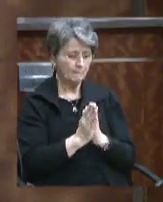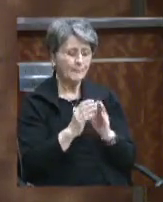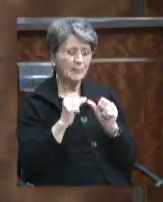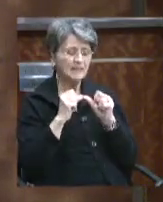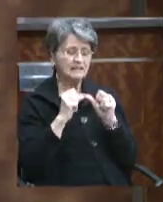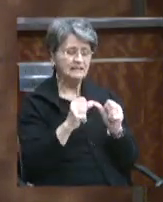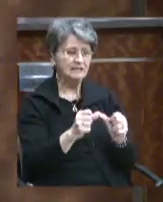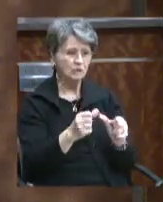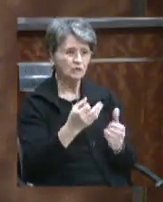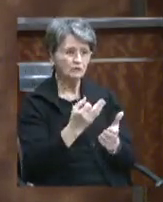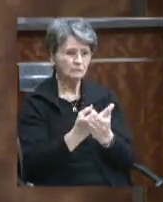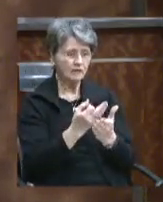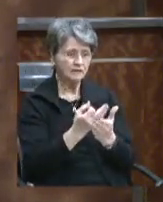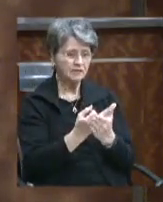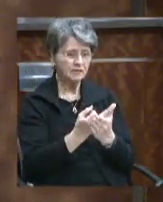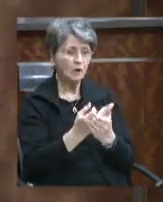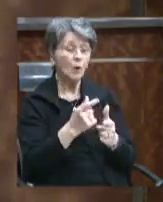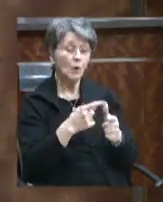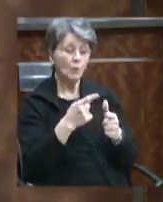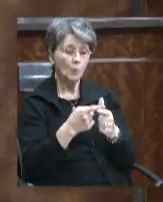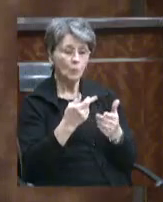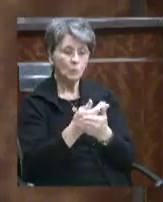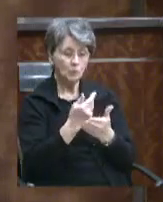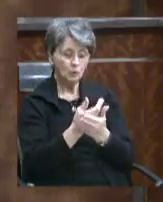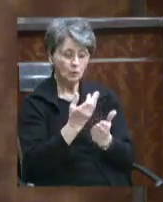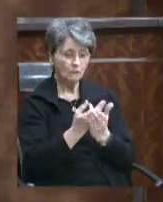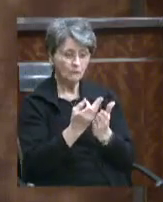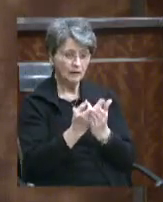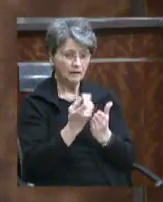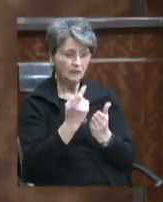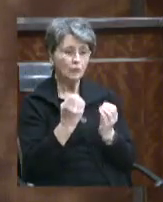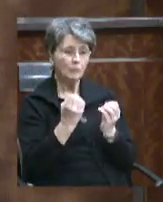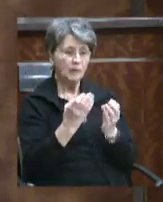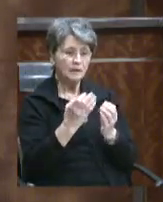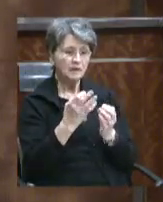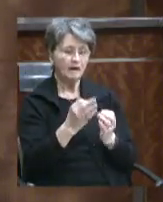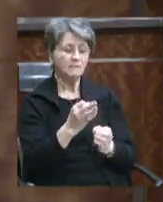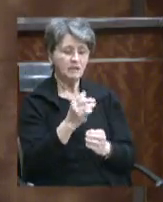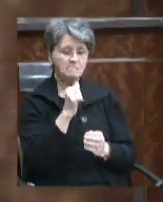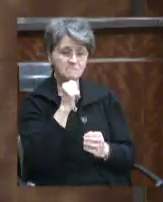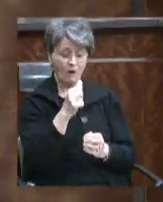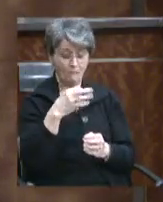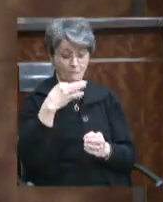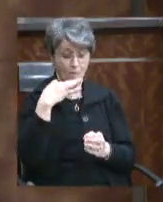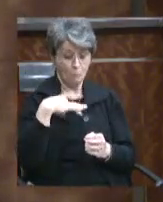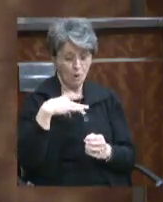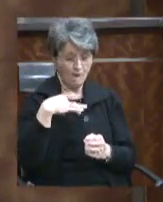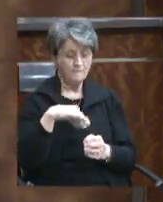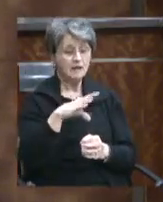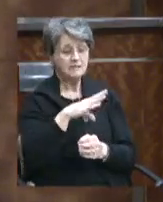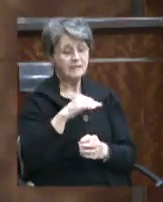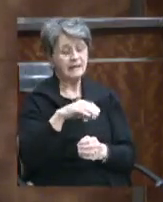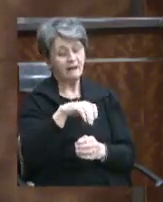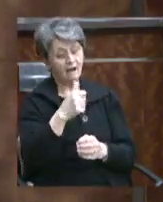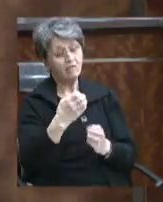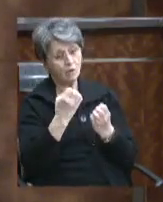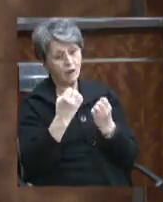continued funding or new funding for many of the nonprofits and other efforts